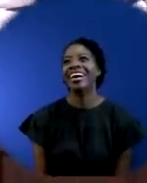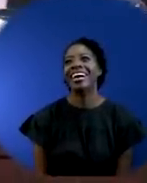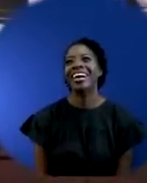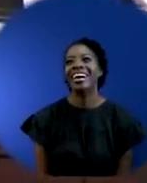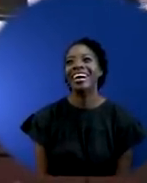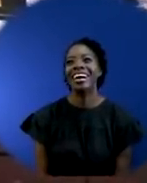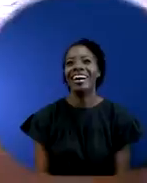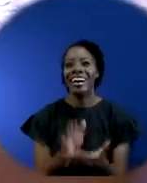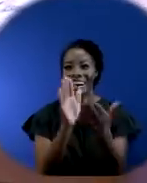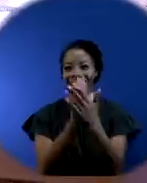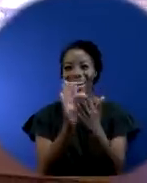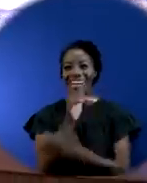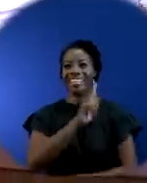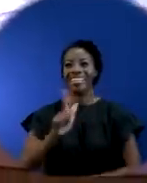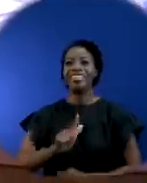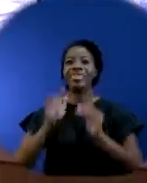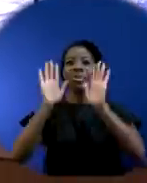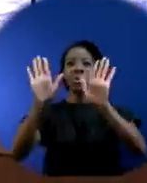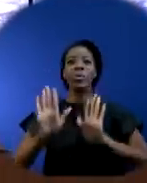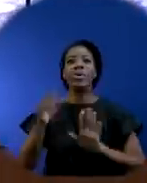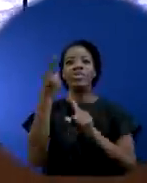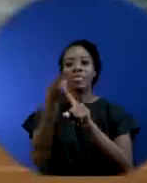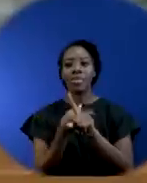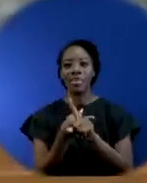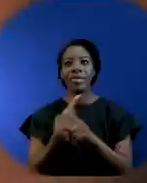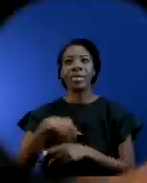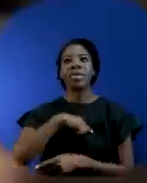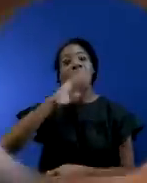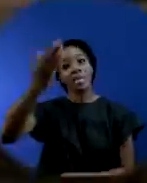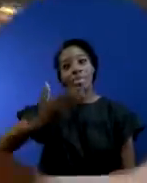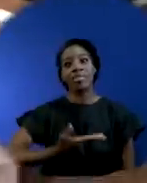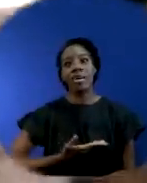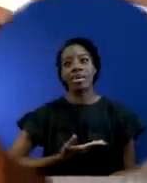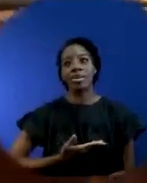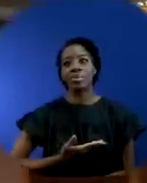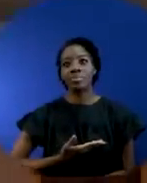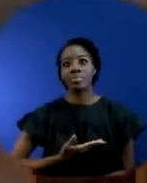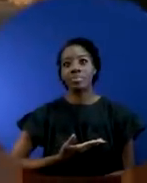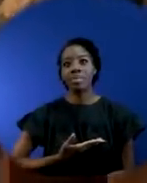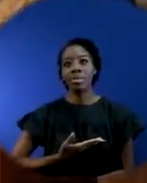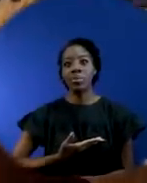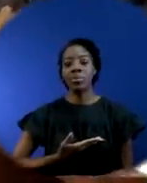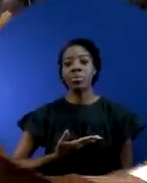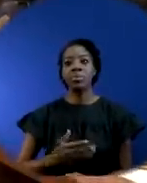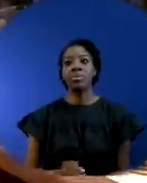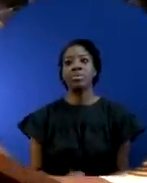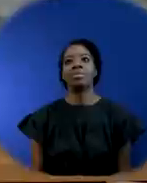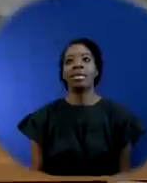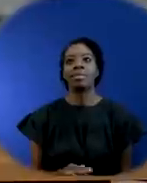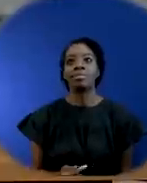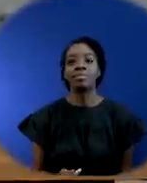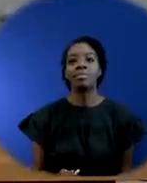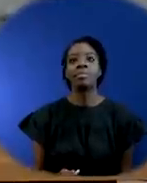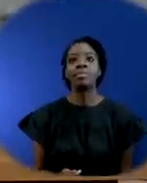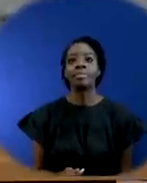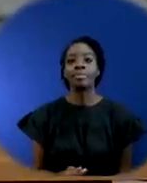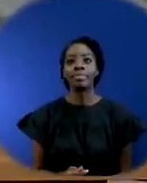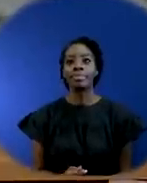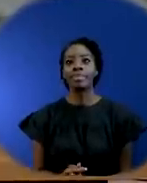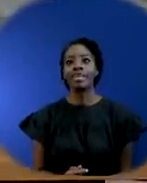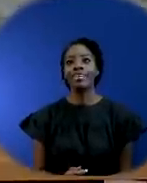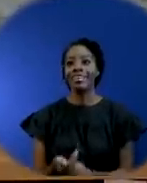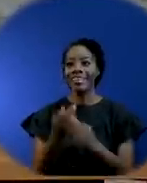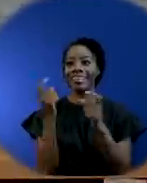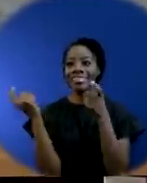Praise the Lord. It's going to be a great month. And we invite you to participate in the celebration of your friends and family as they celebrate their